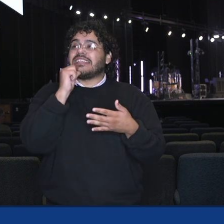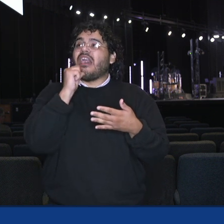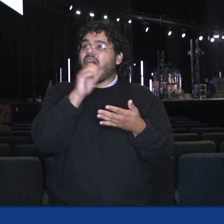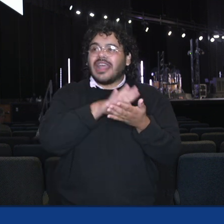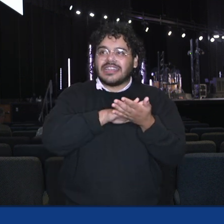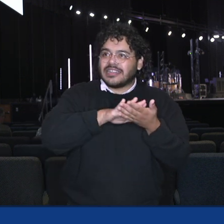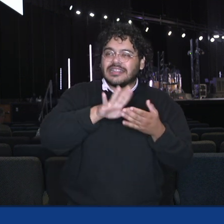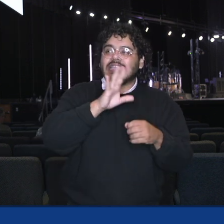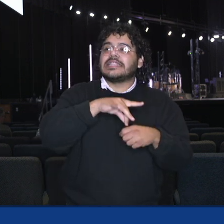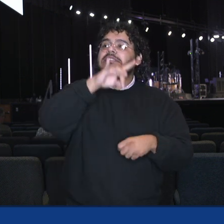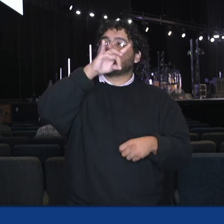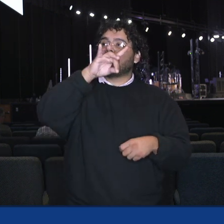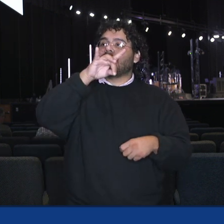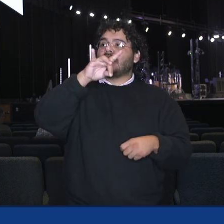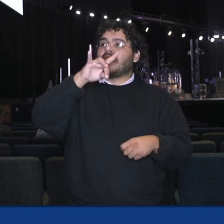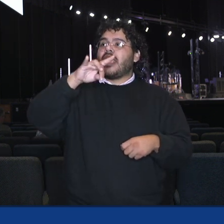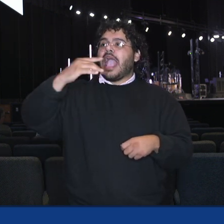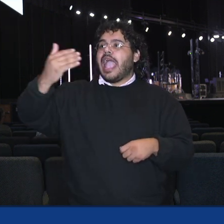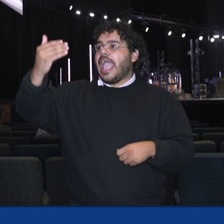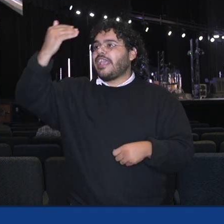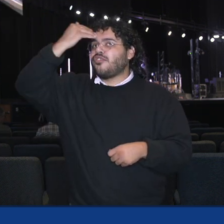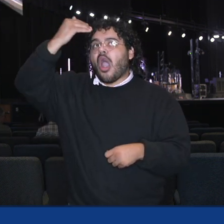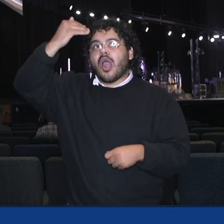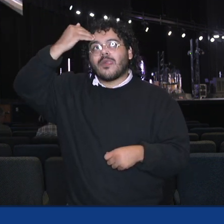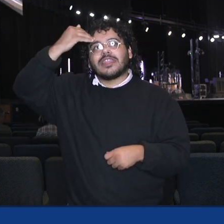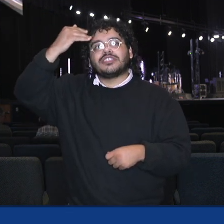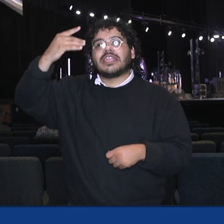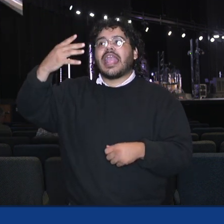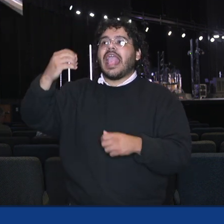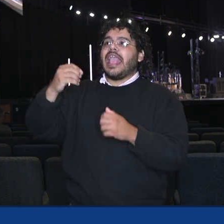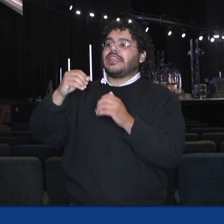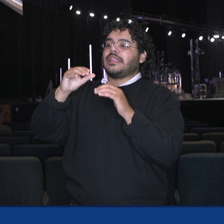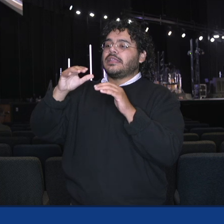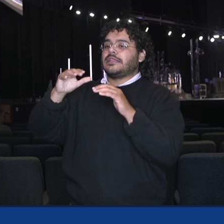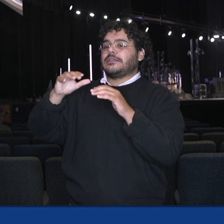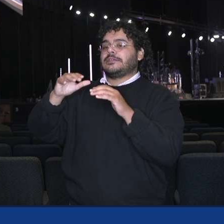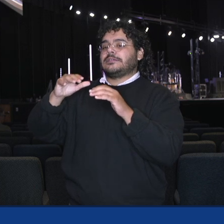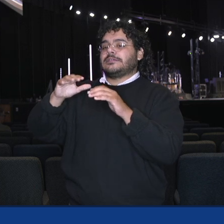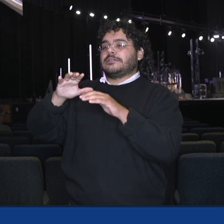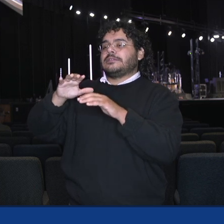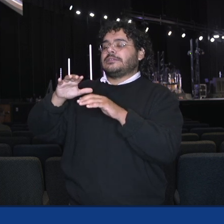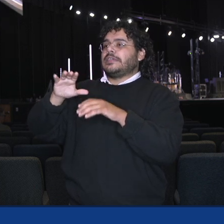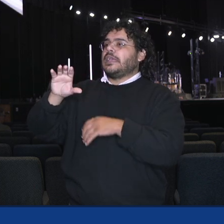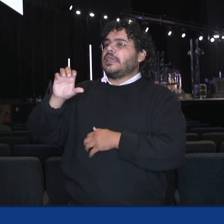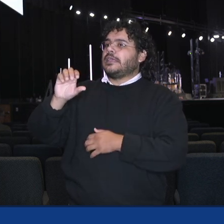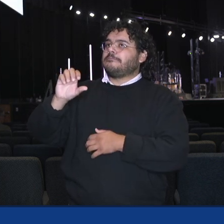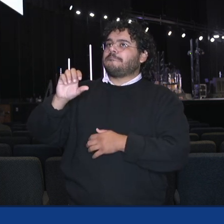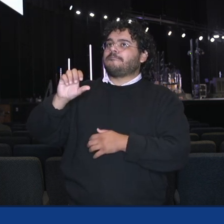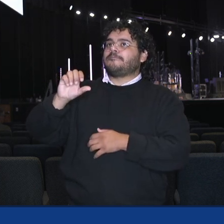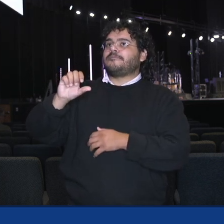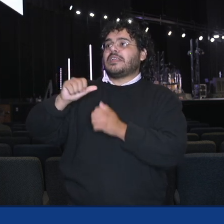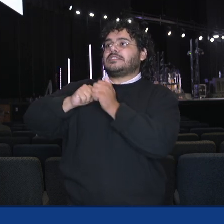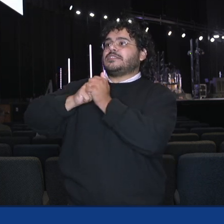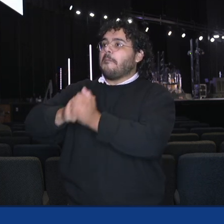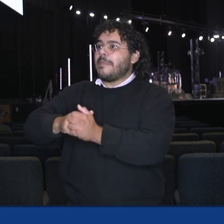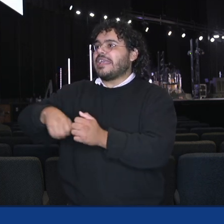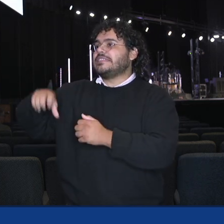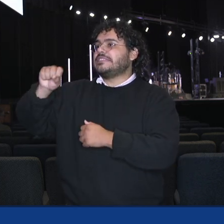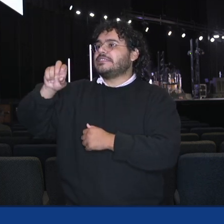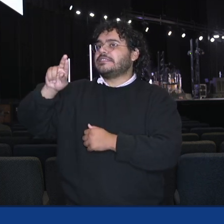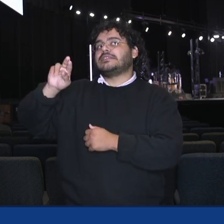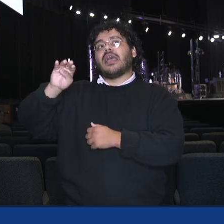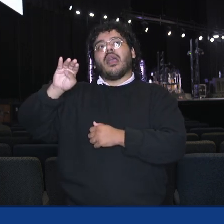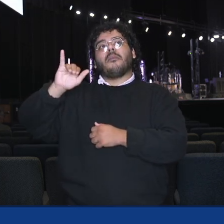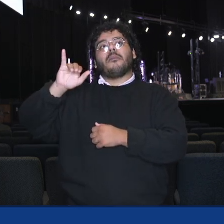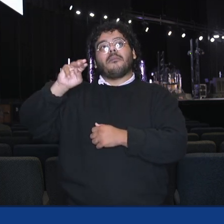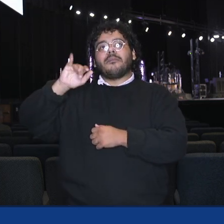to acknowledge and submit to Jesus. In other words, Jesus was in control, which is probably why he could be so normal. Here's